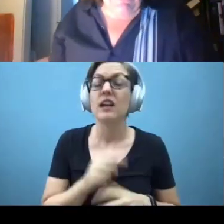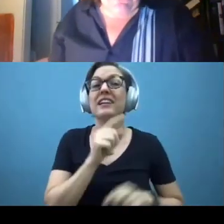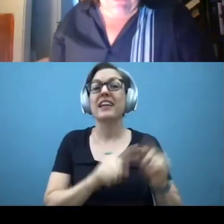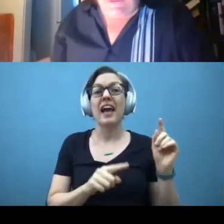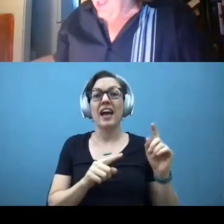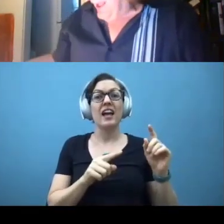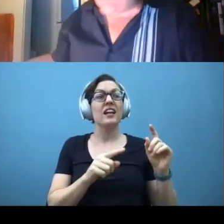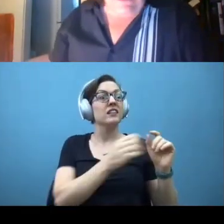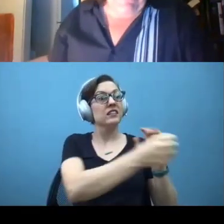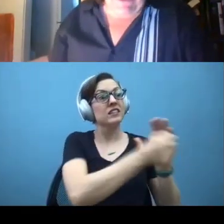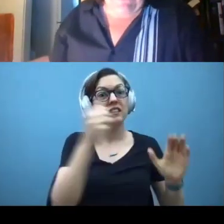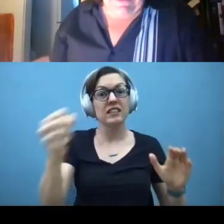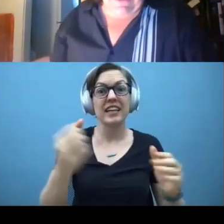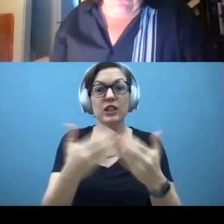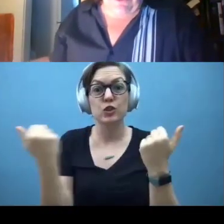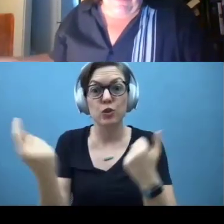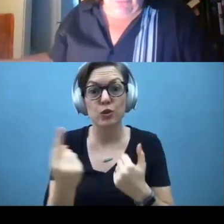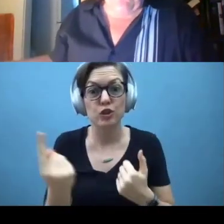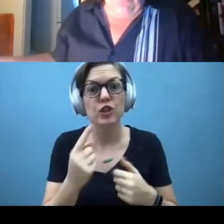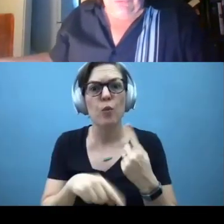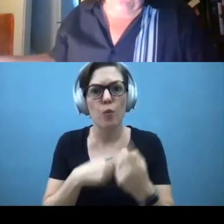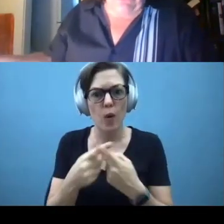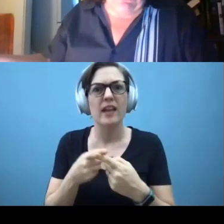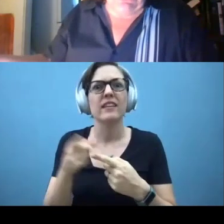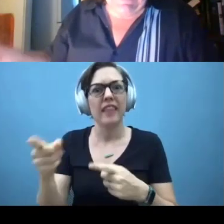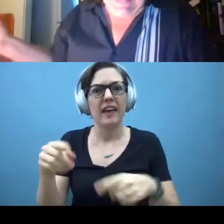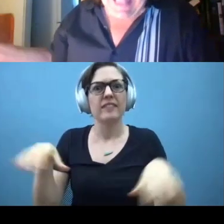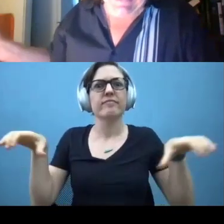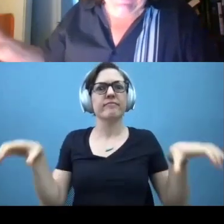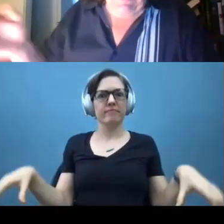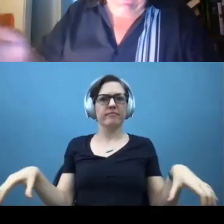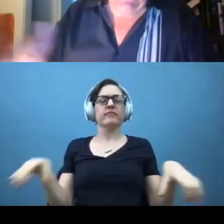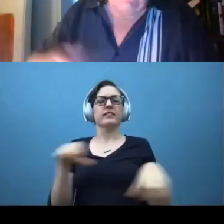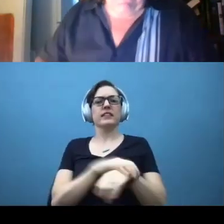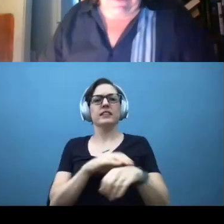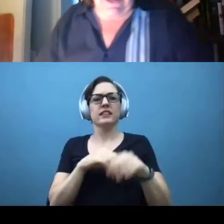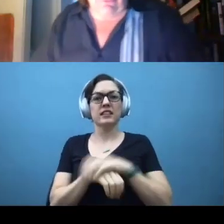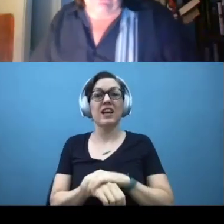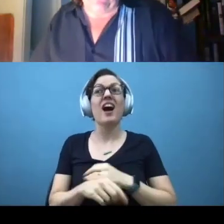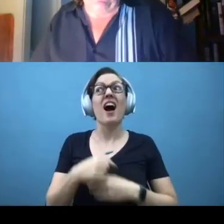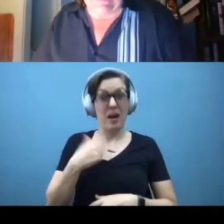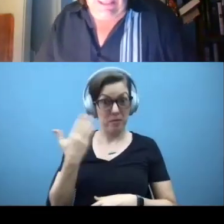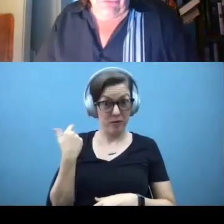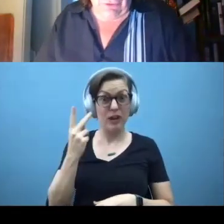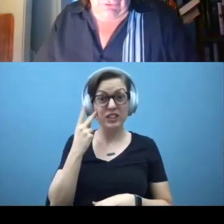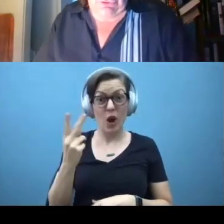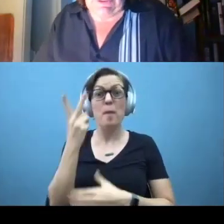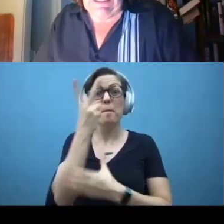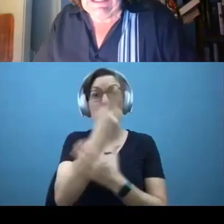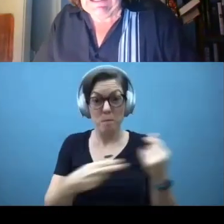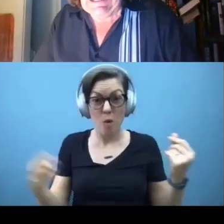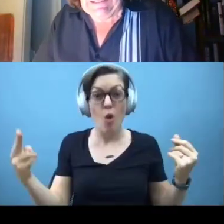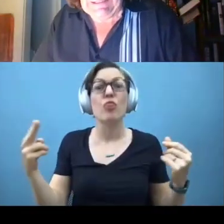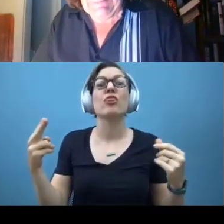checking numbers today, I actually found a case where a person was in seclusion and in mechanical restraints in